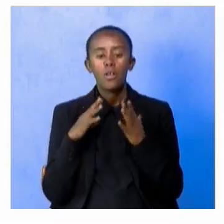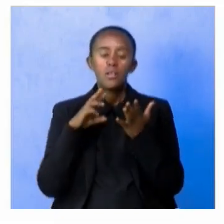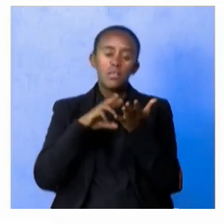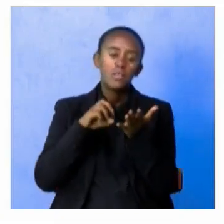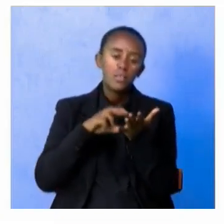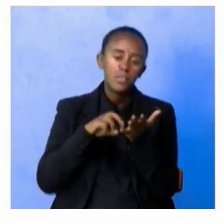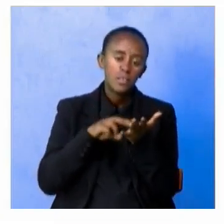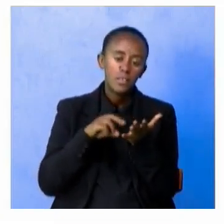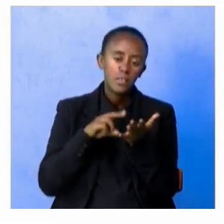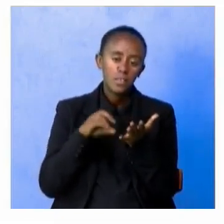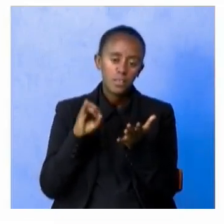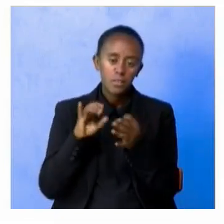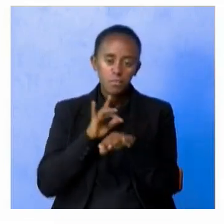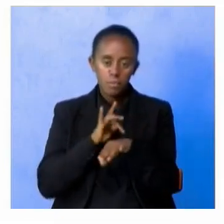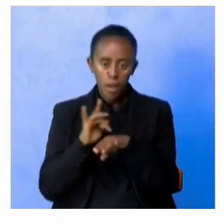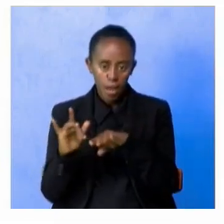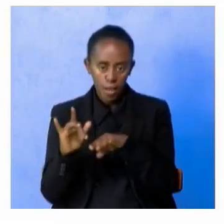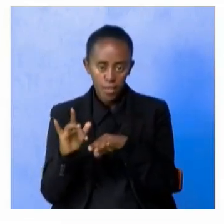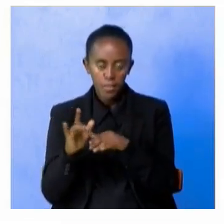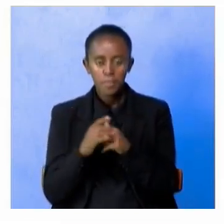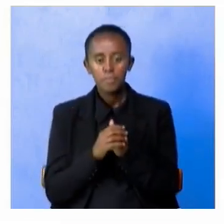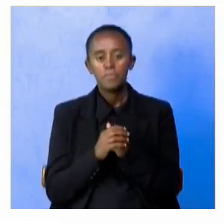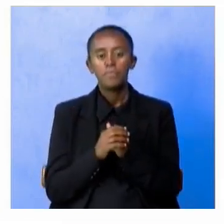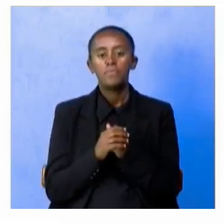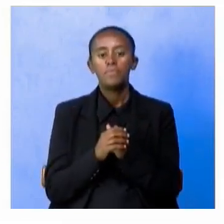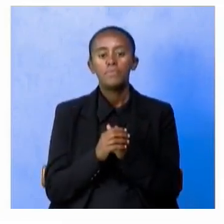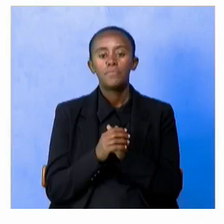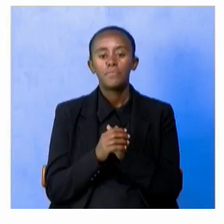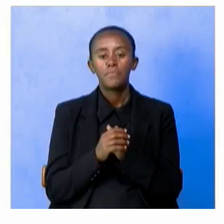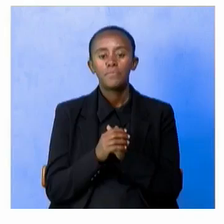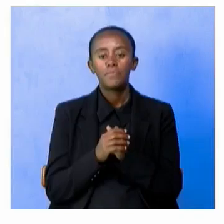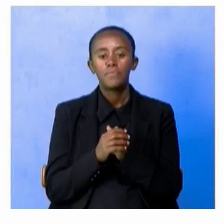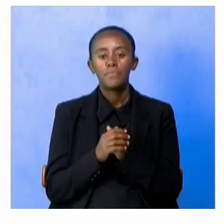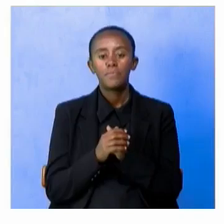reading blank. It